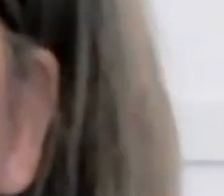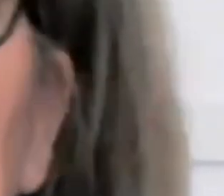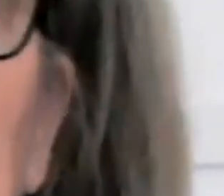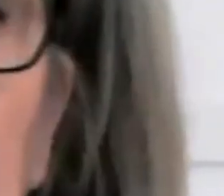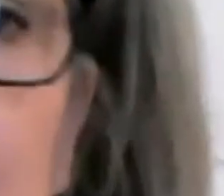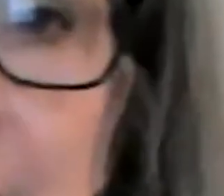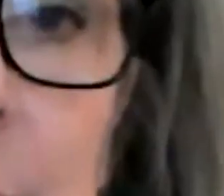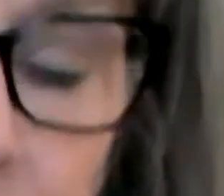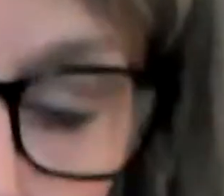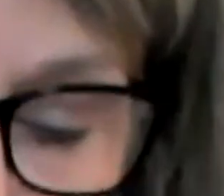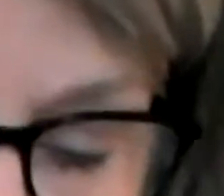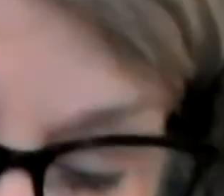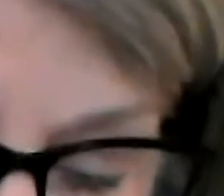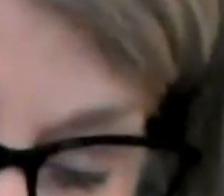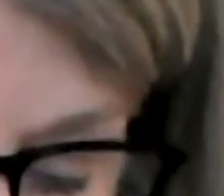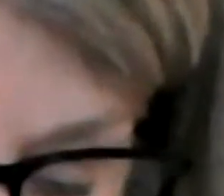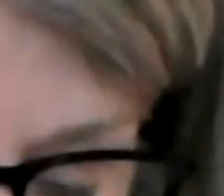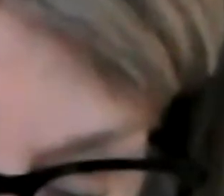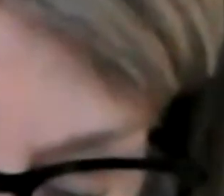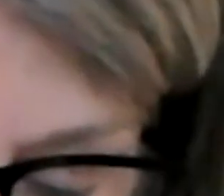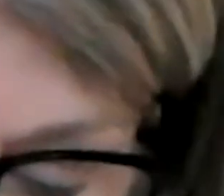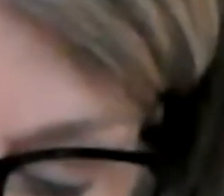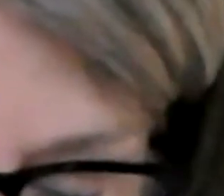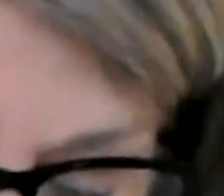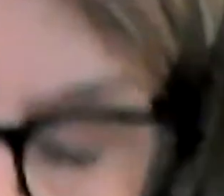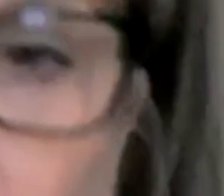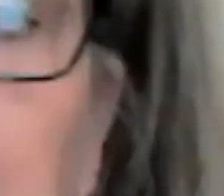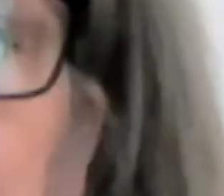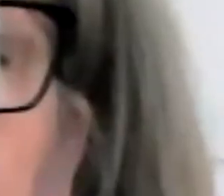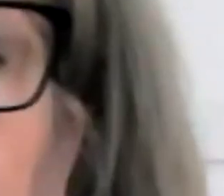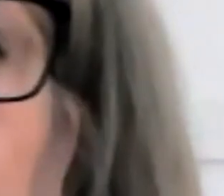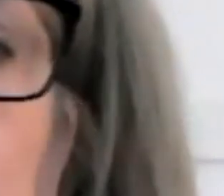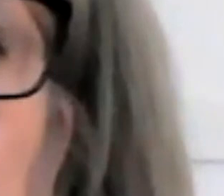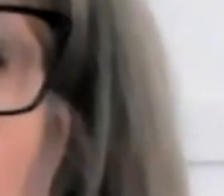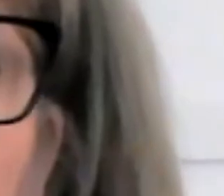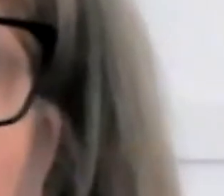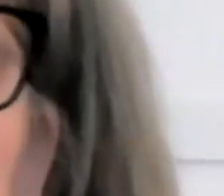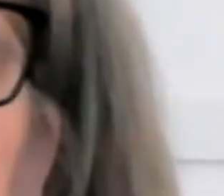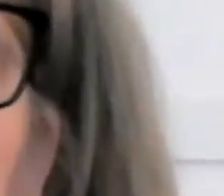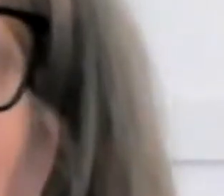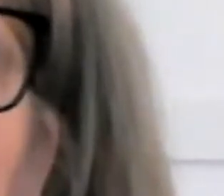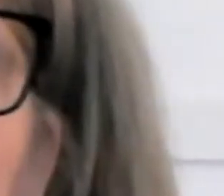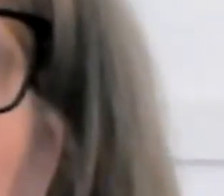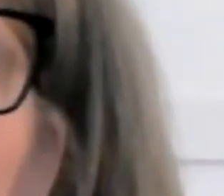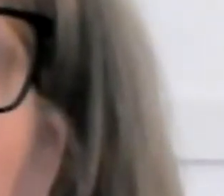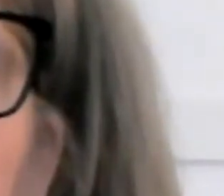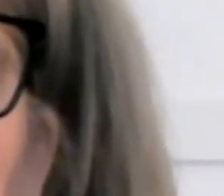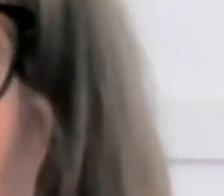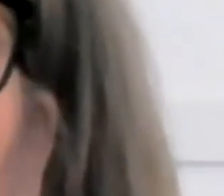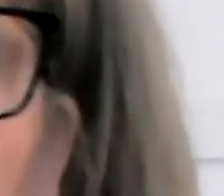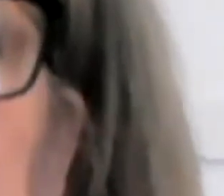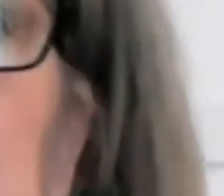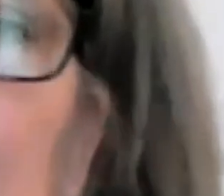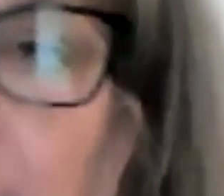when people with lived experience feel genuinely welcomed to the table, it helps to drive